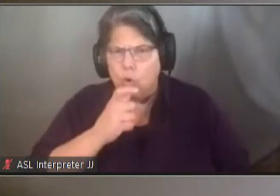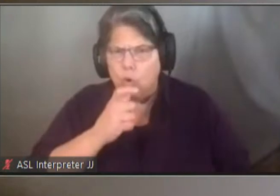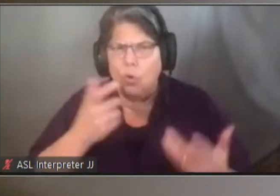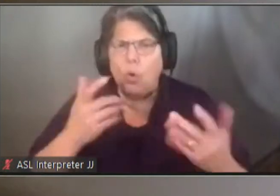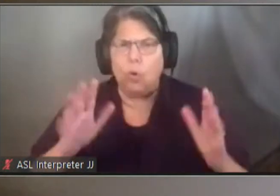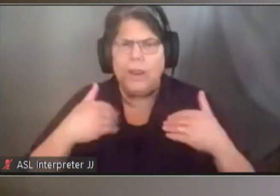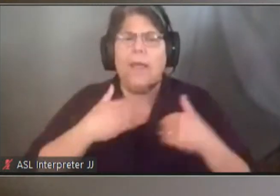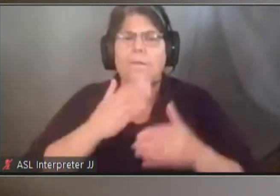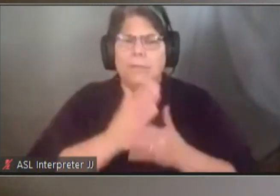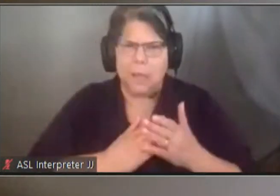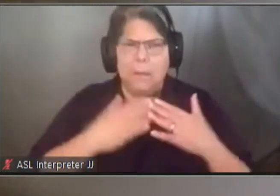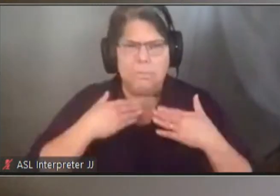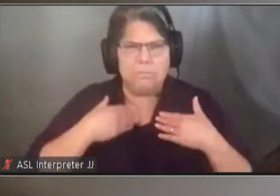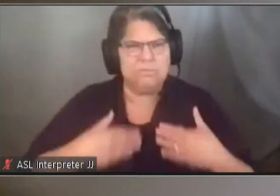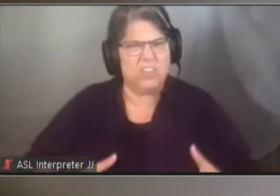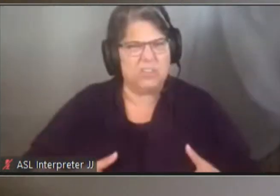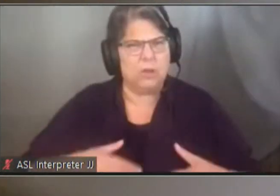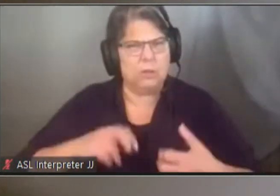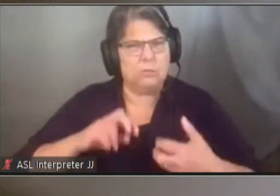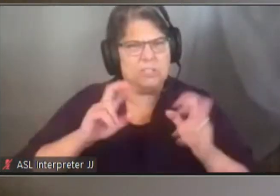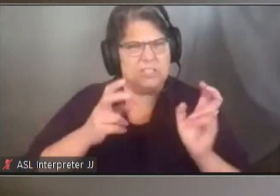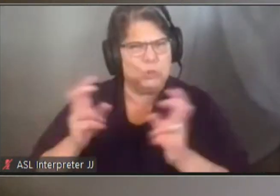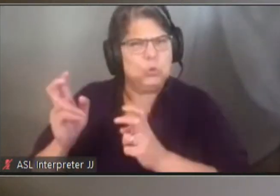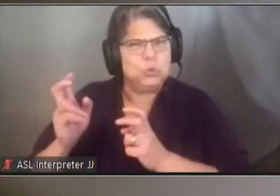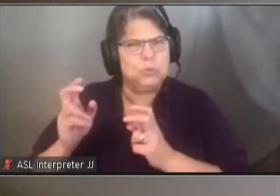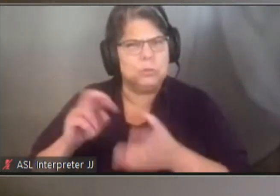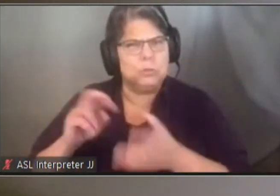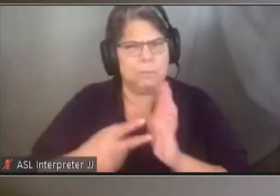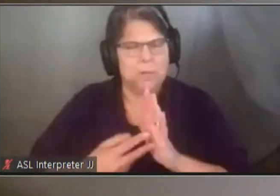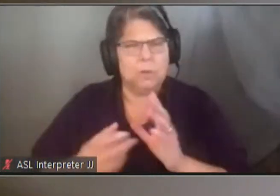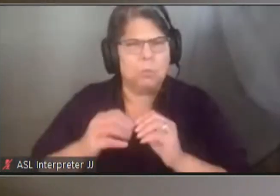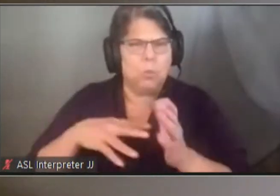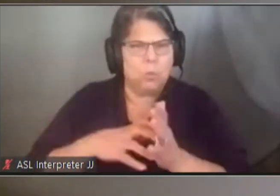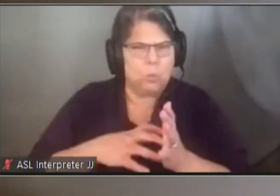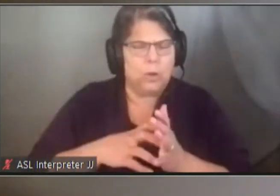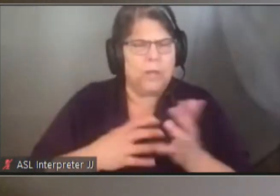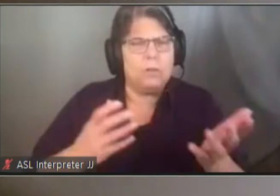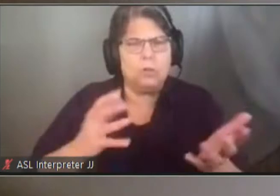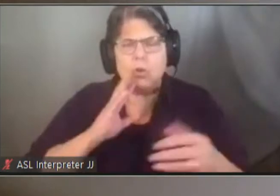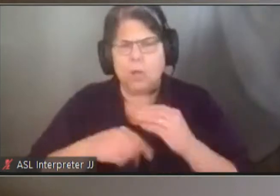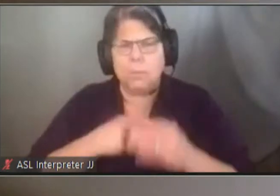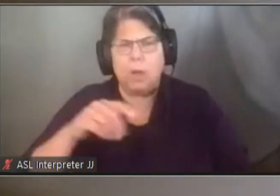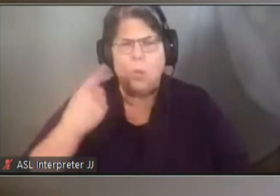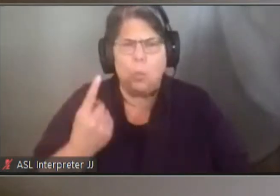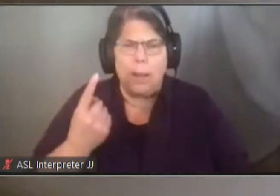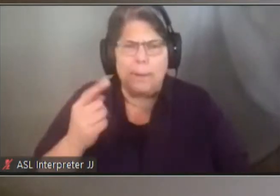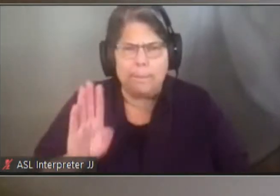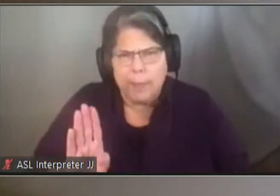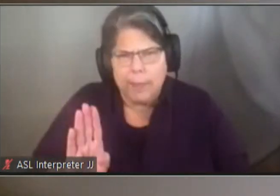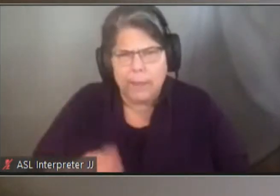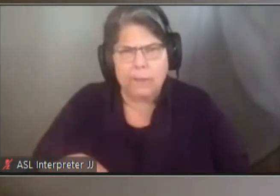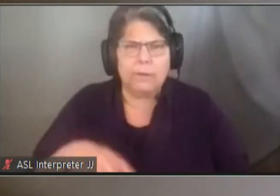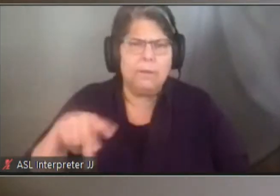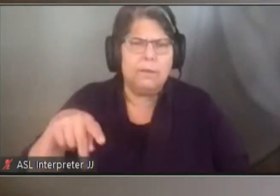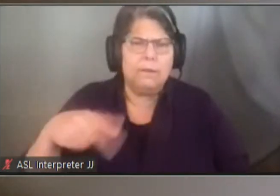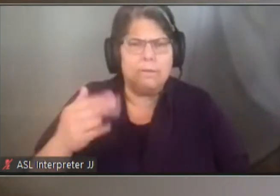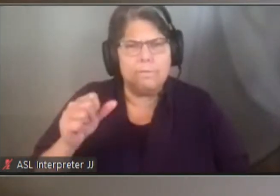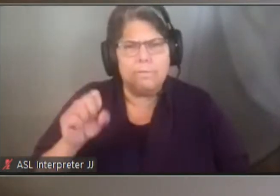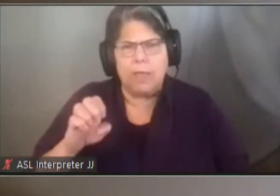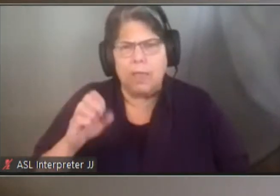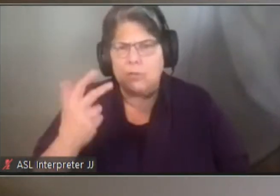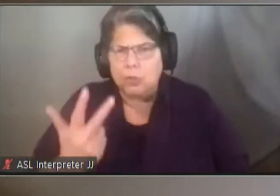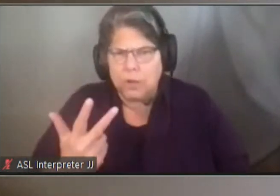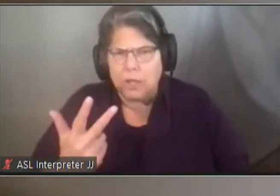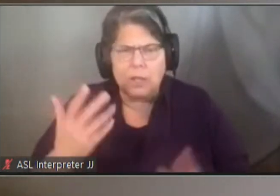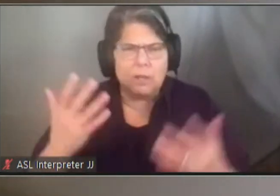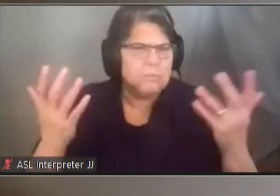could tell us what technical level that is, 1B, phase 3, or whatever, and if that's and